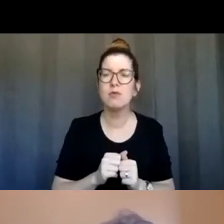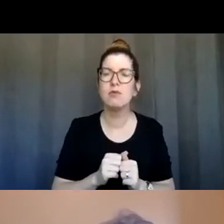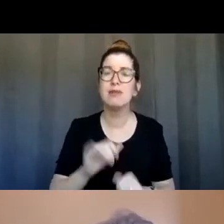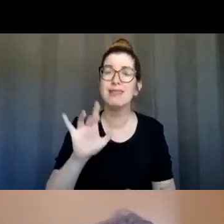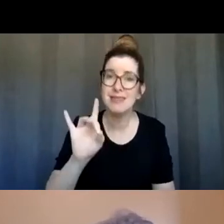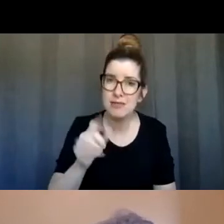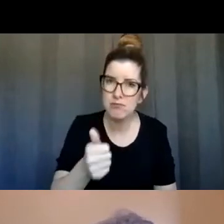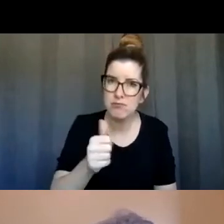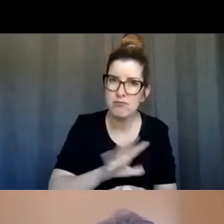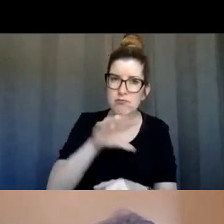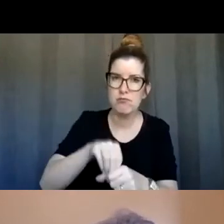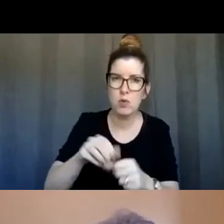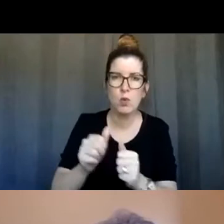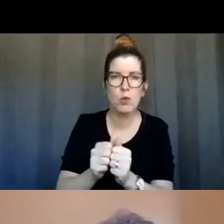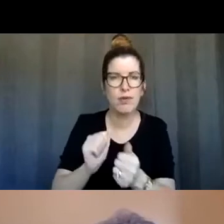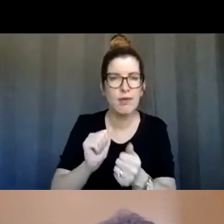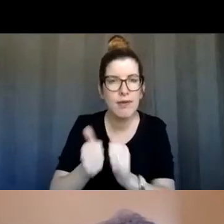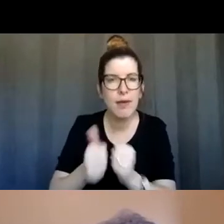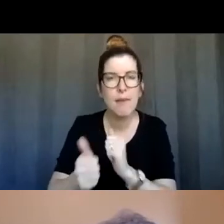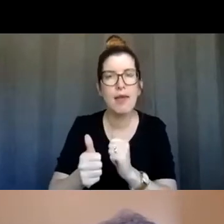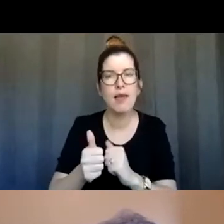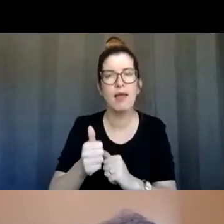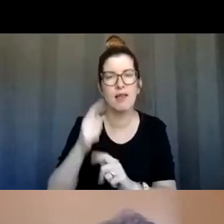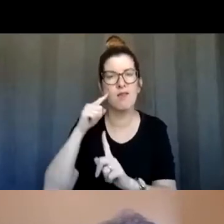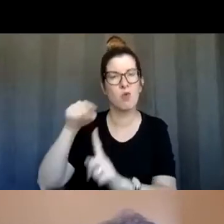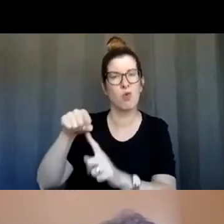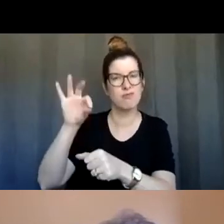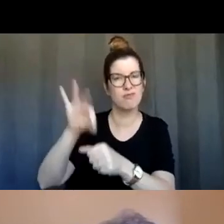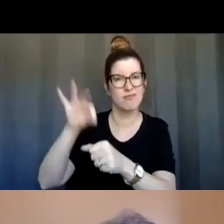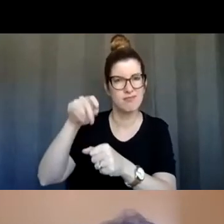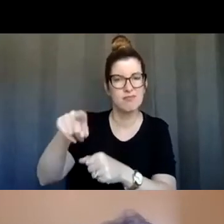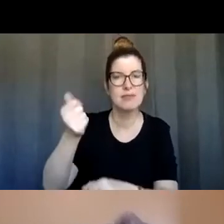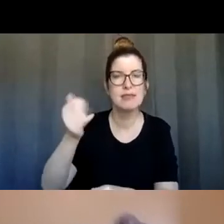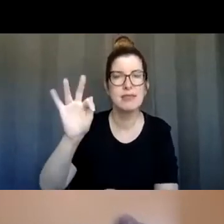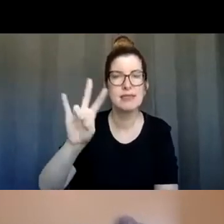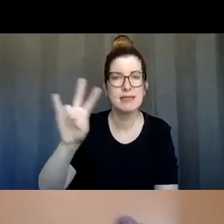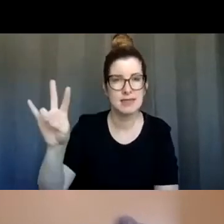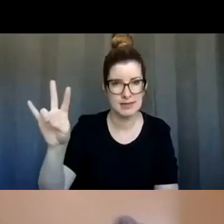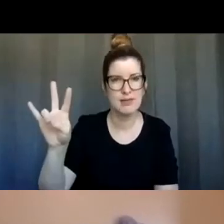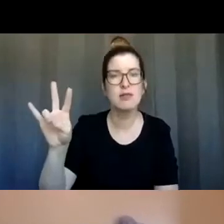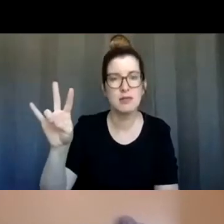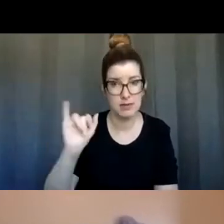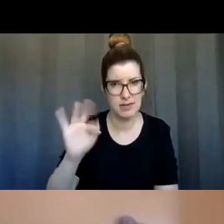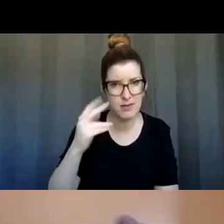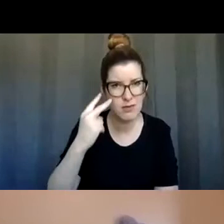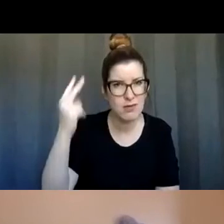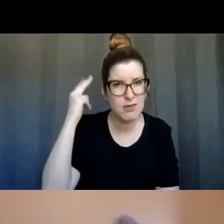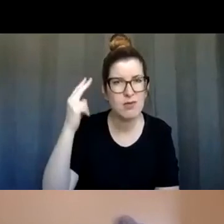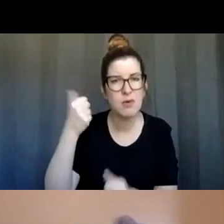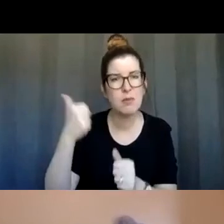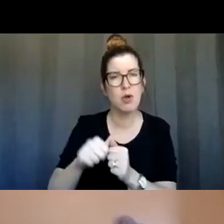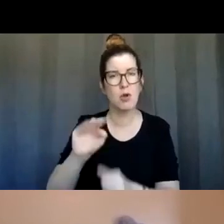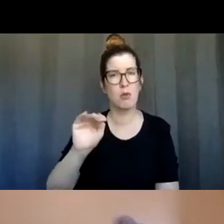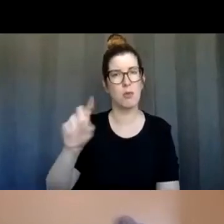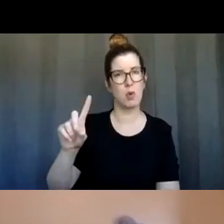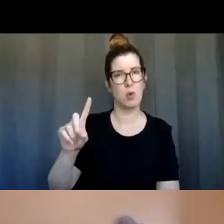did you get involved in the campaign to get Dutch Moria elected in 1977? And do you recall the mood of the city then? I was